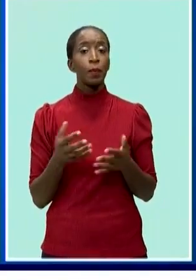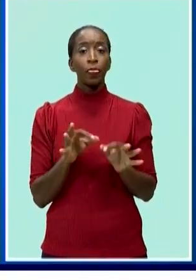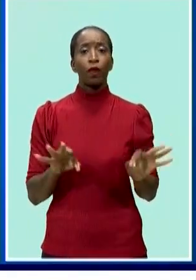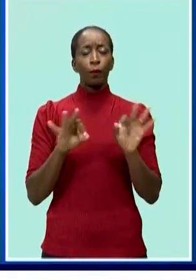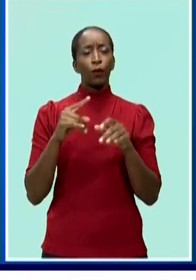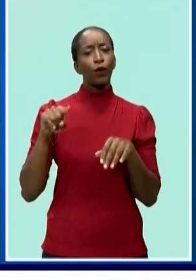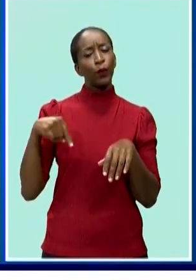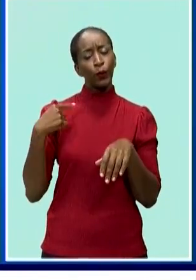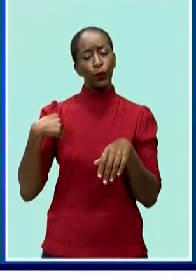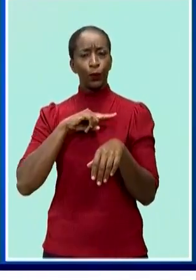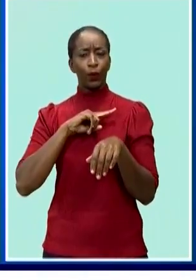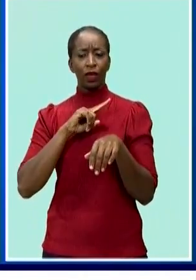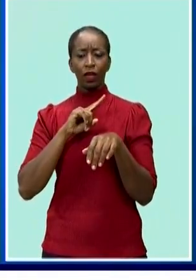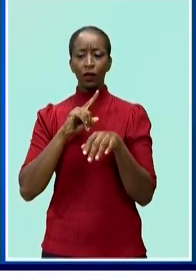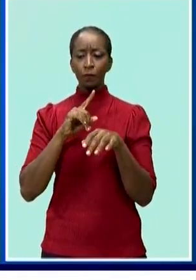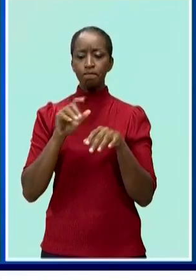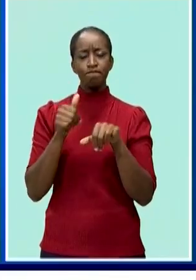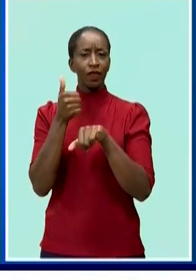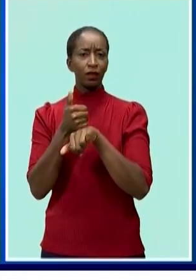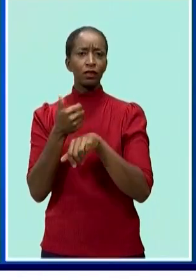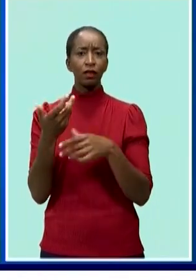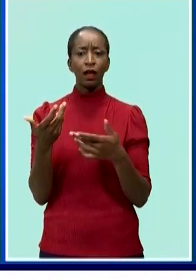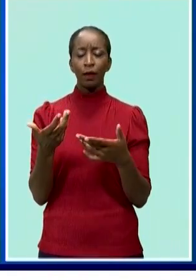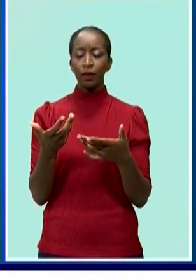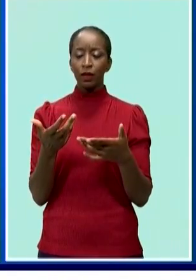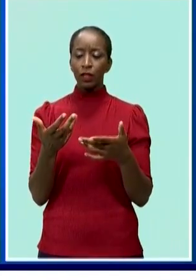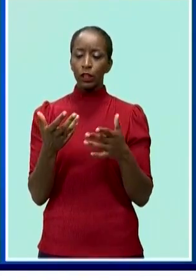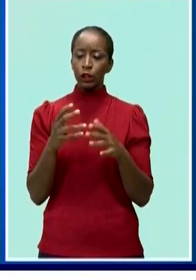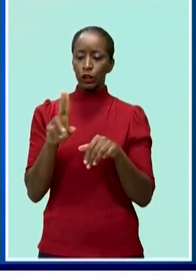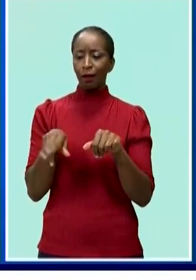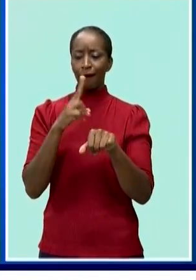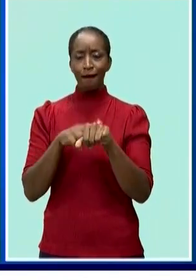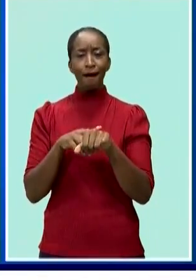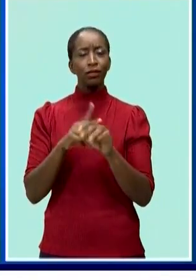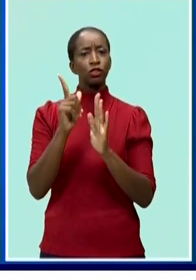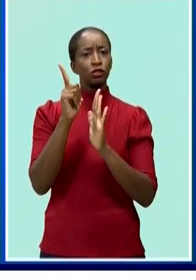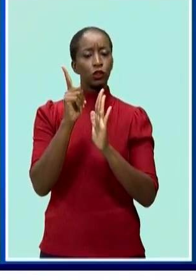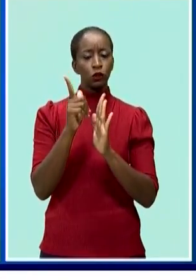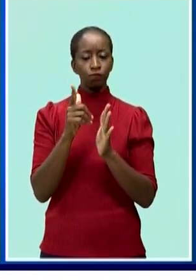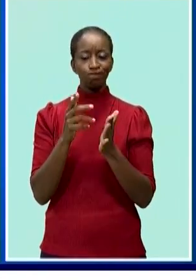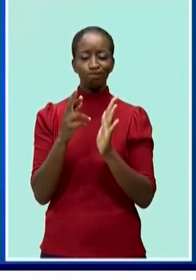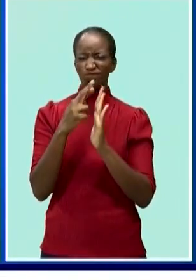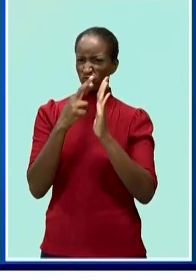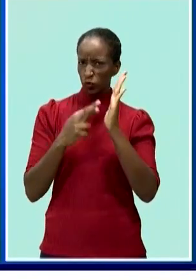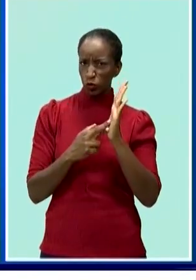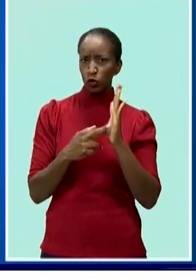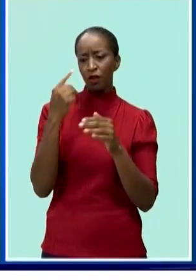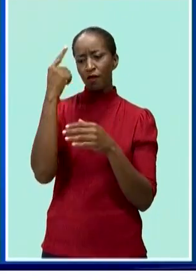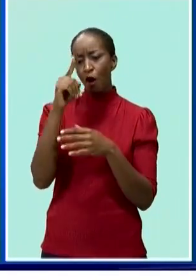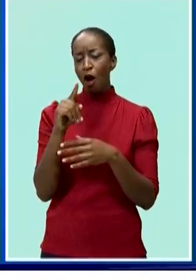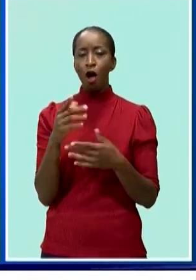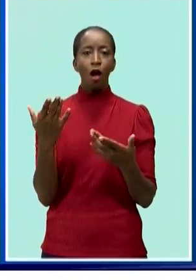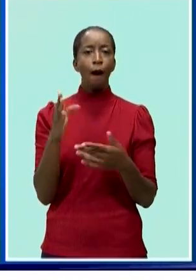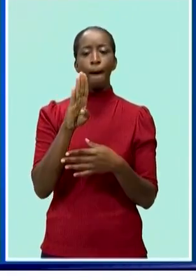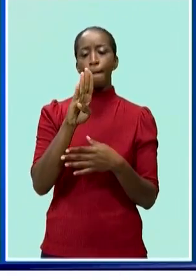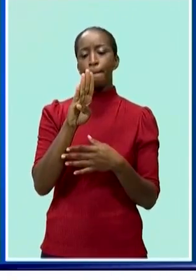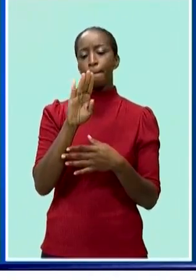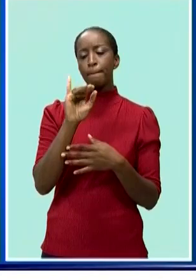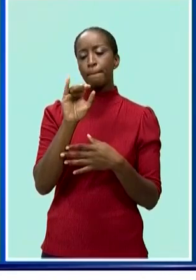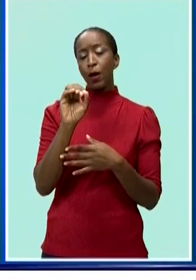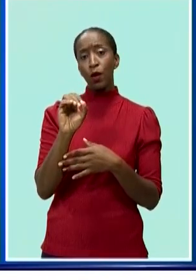standard treating to bioware, treating to bio-based food products, and start